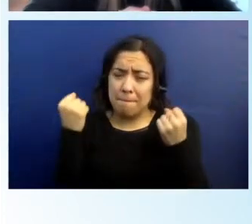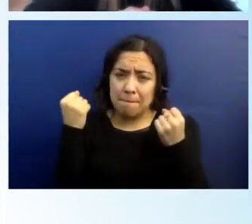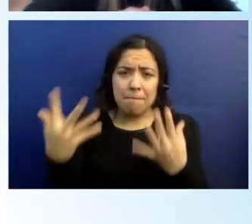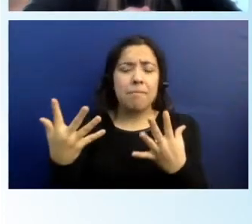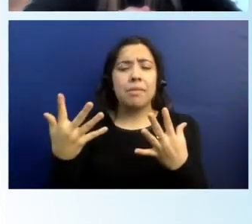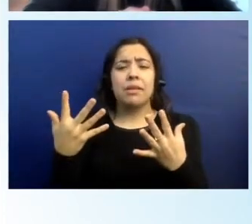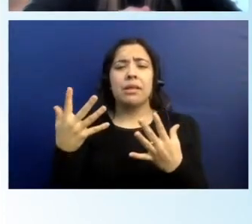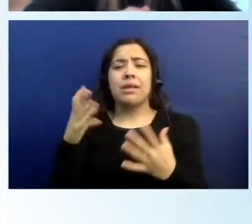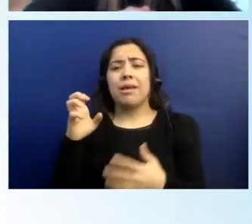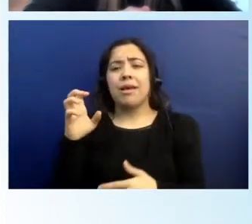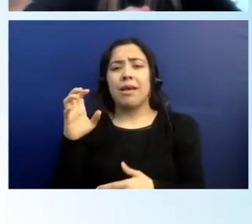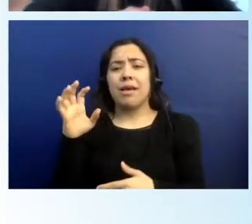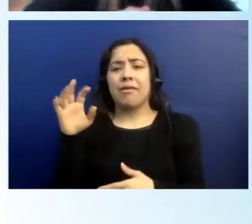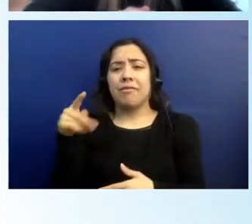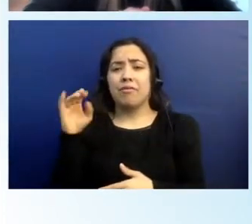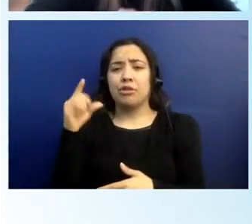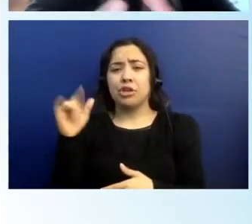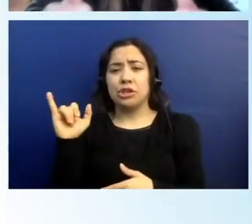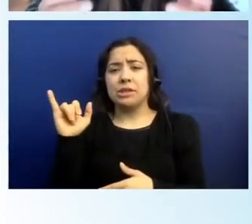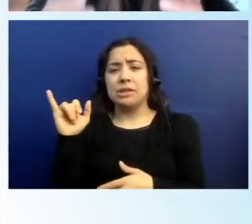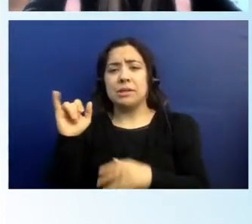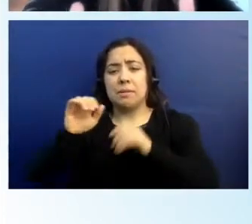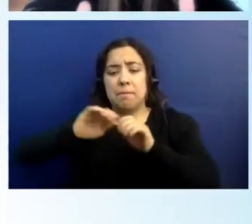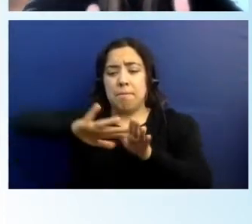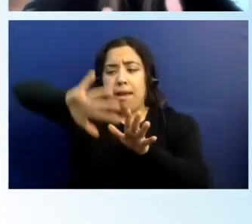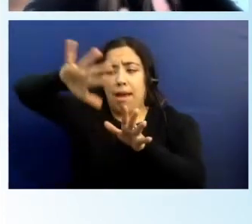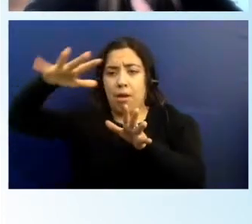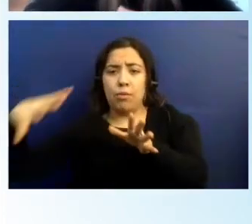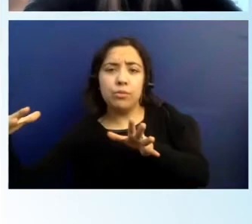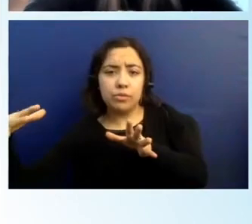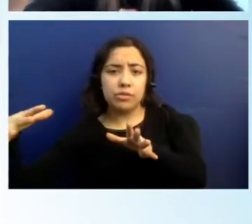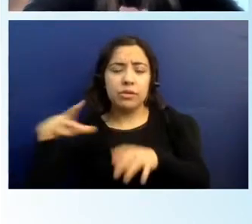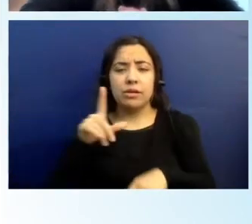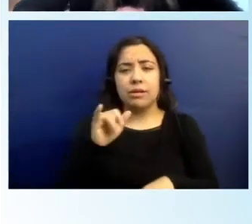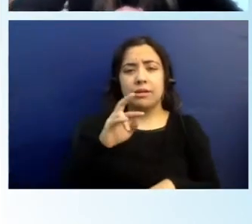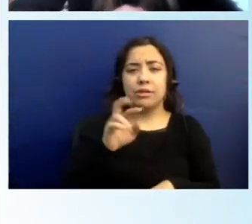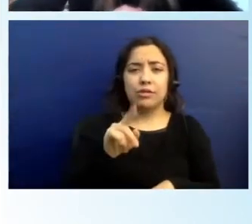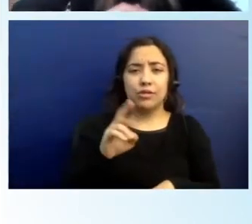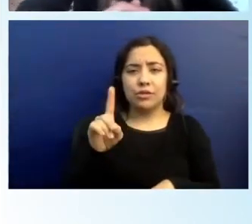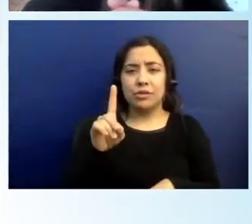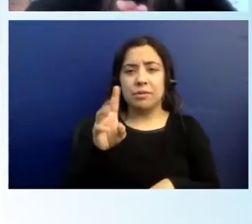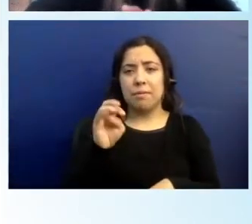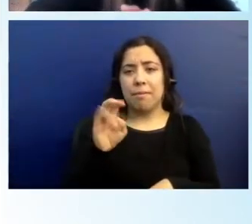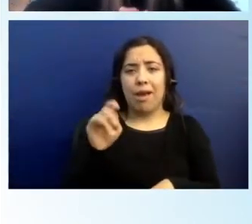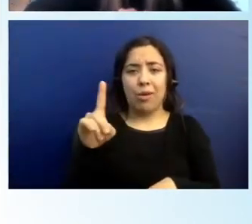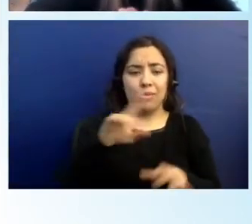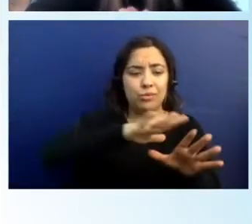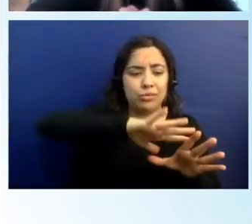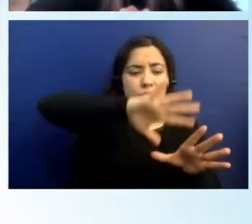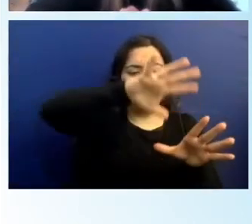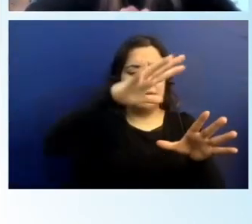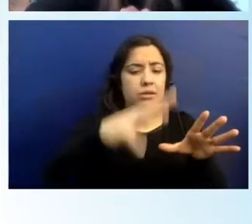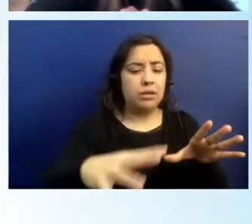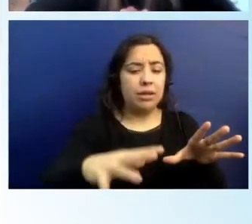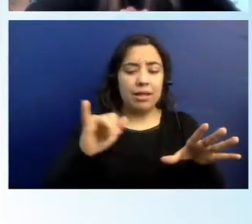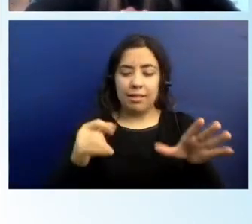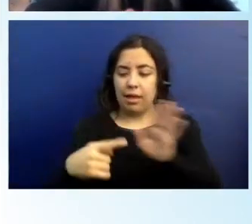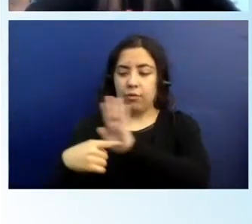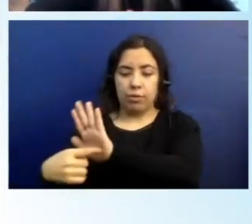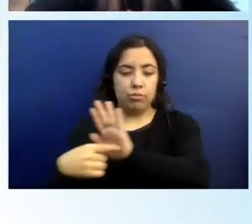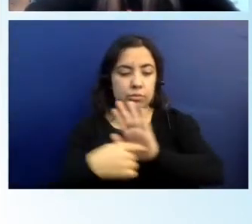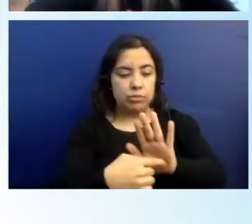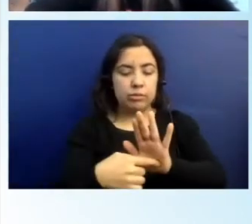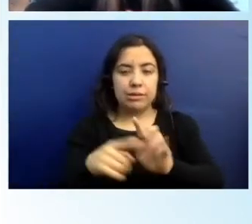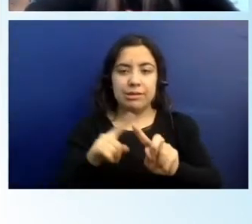mound, serpent mounds, you know, representing different effigies that have been erased for the creation of things